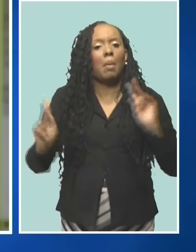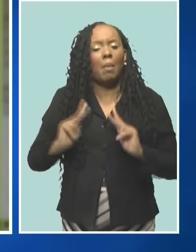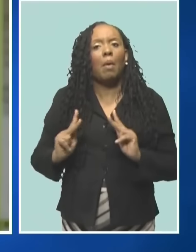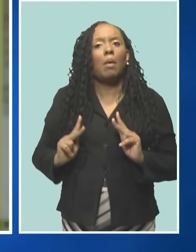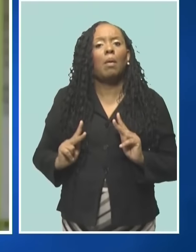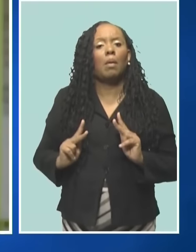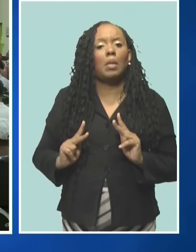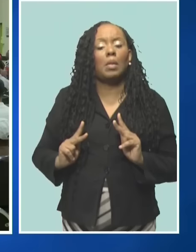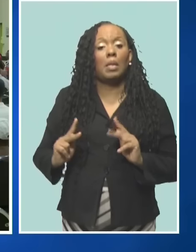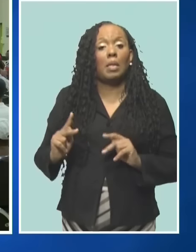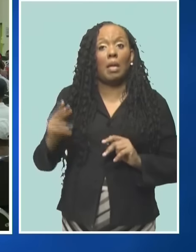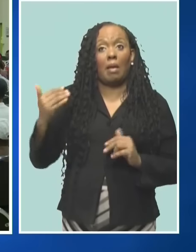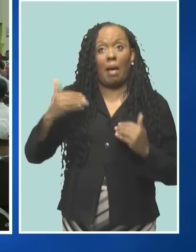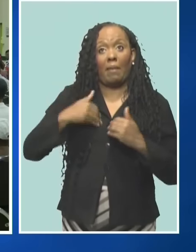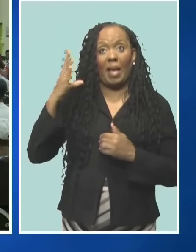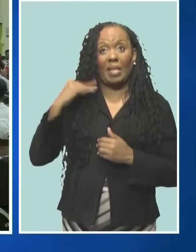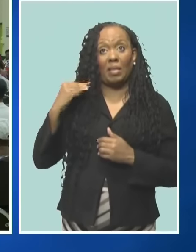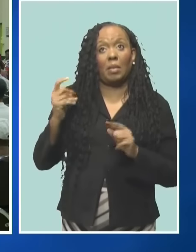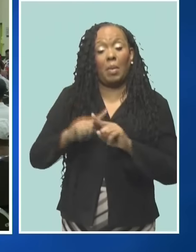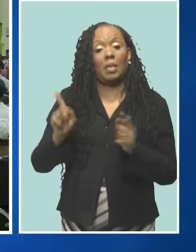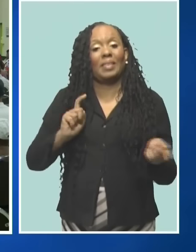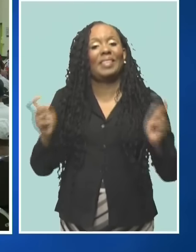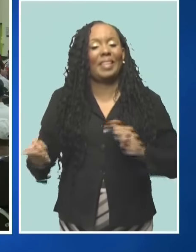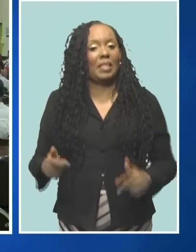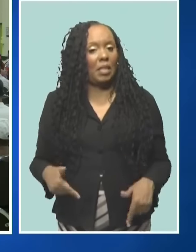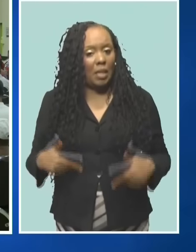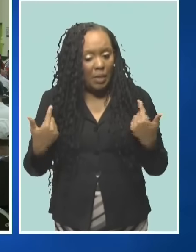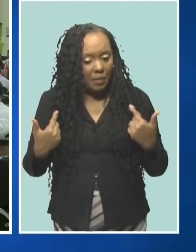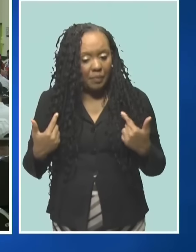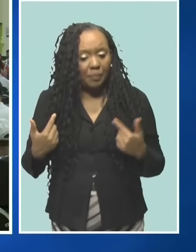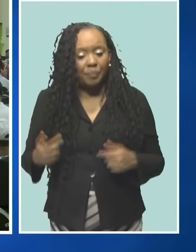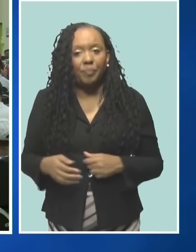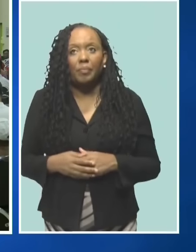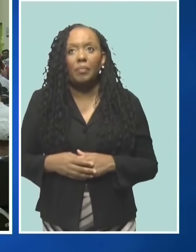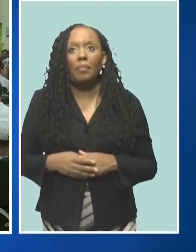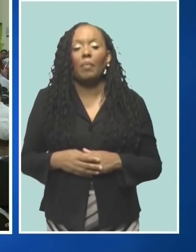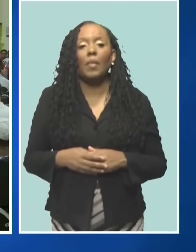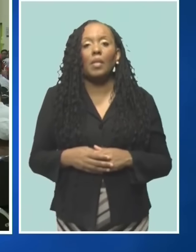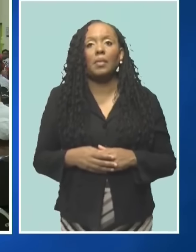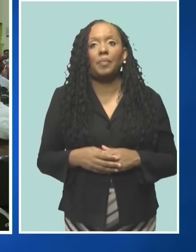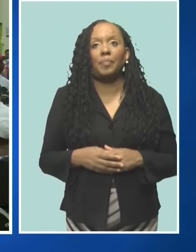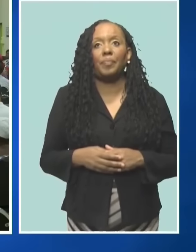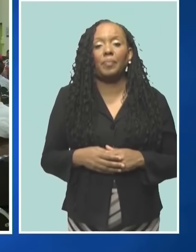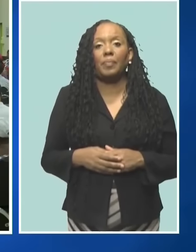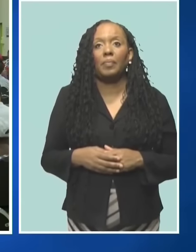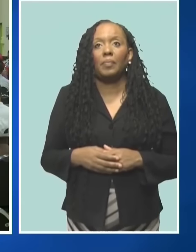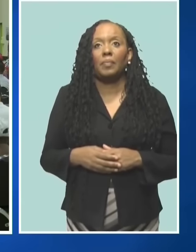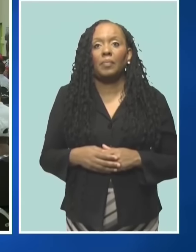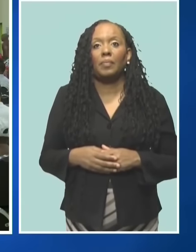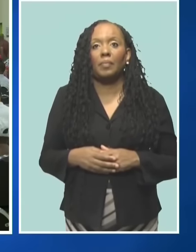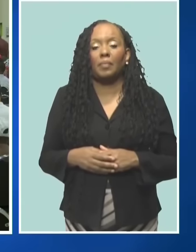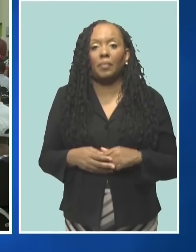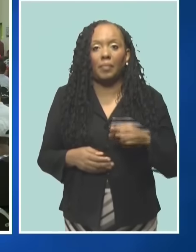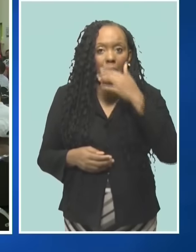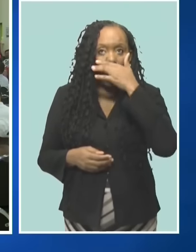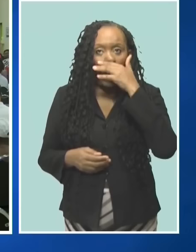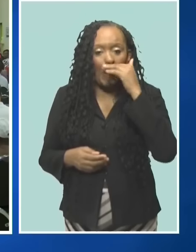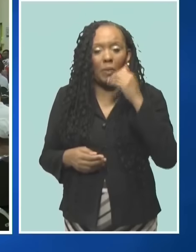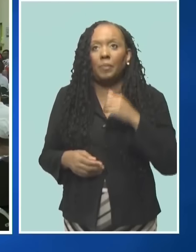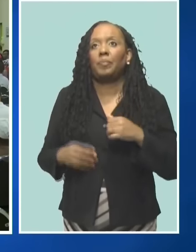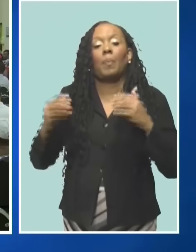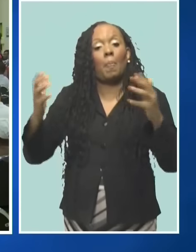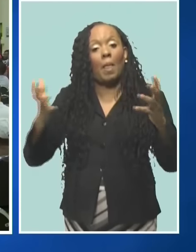these children. PM Motley is keen on the help. I want everybody involved pulling weight. Yes. You understand? Let he